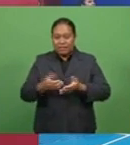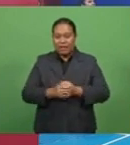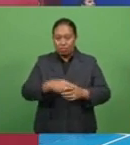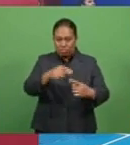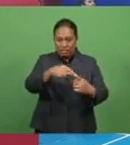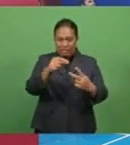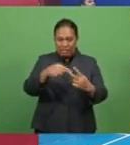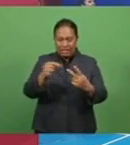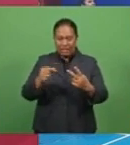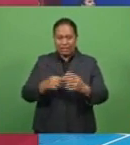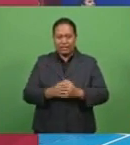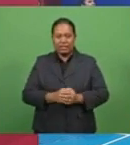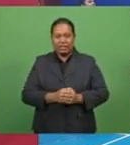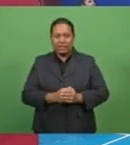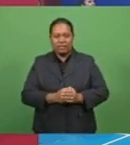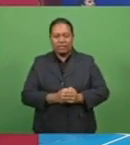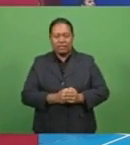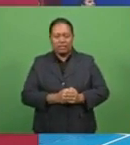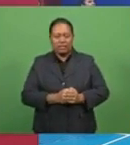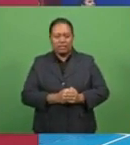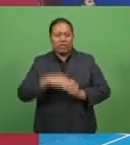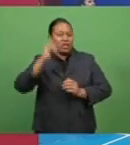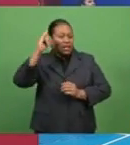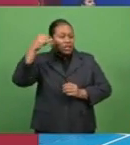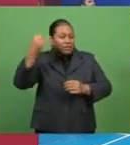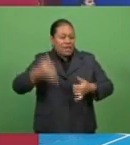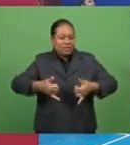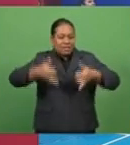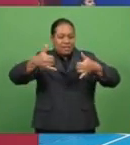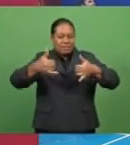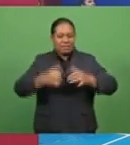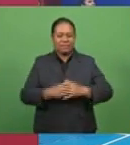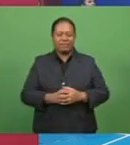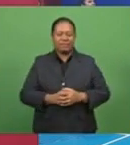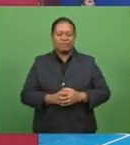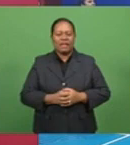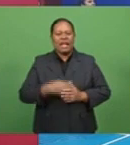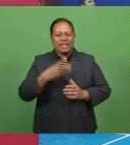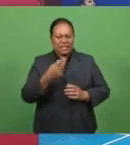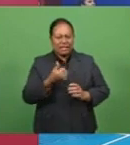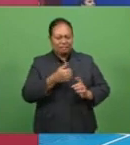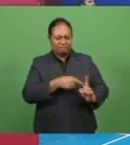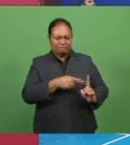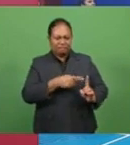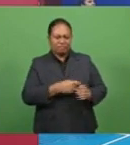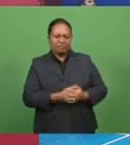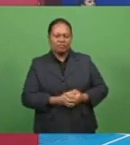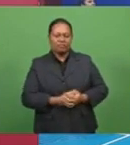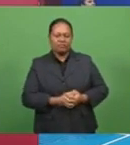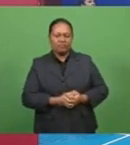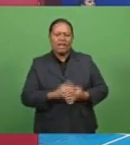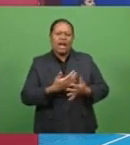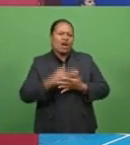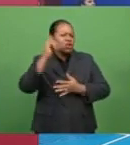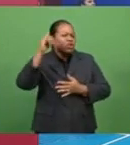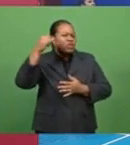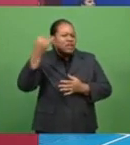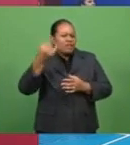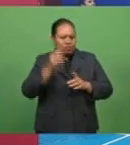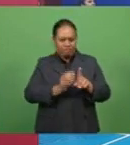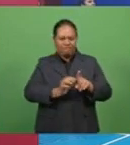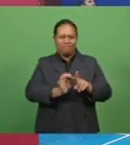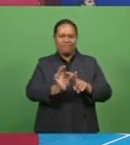selectors for the junior champs some indication of how our juniors are